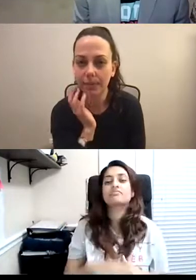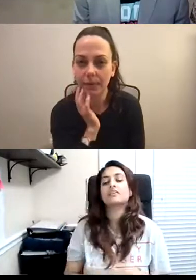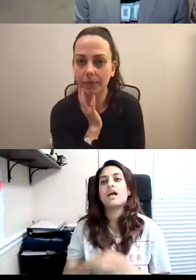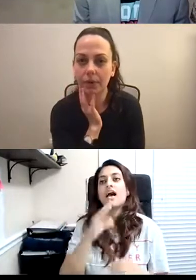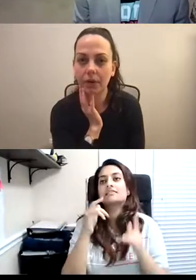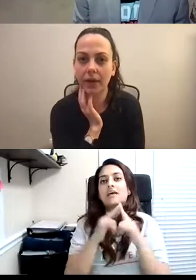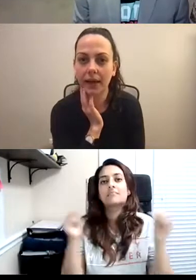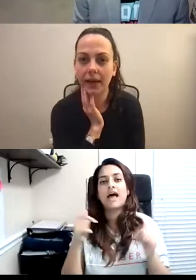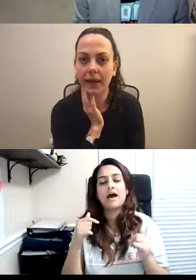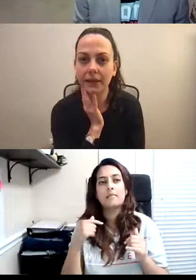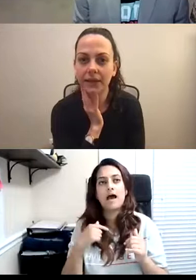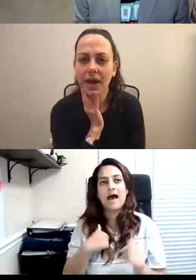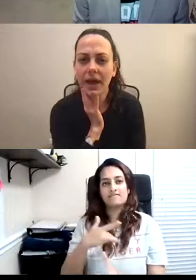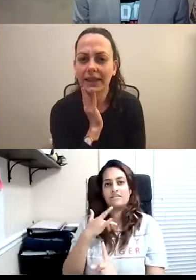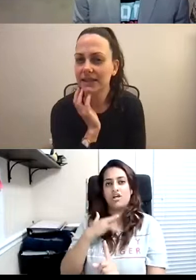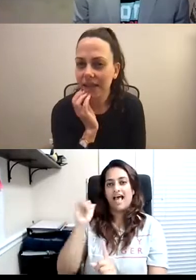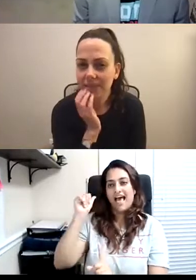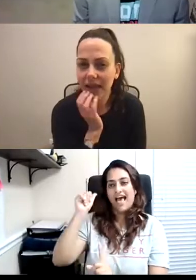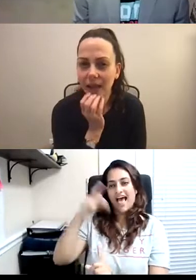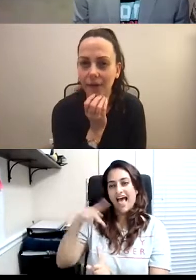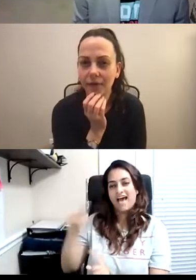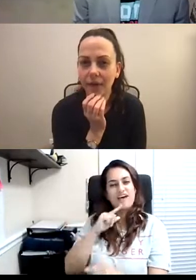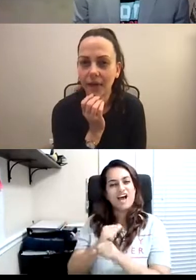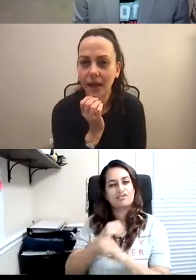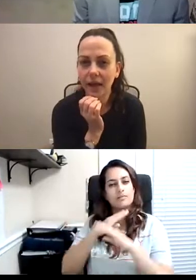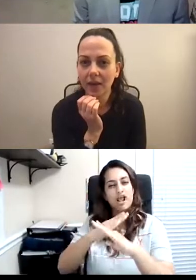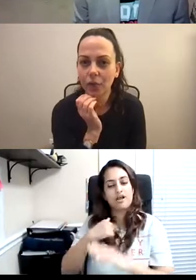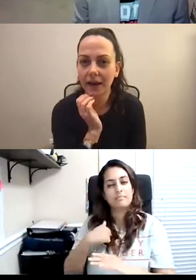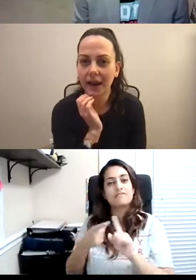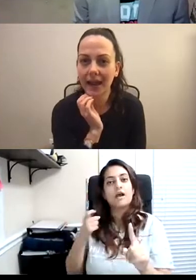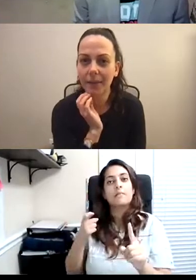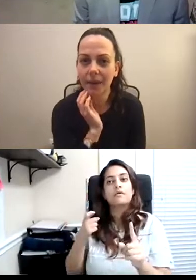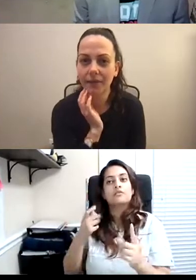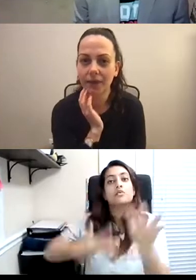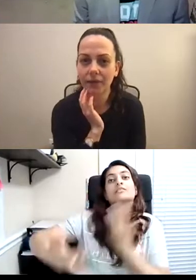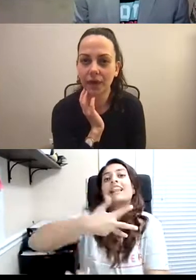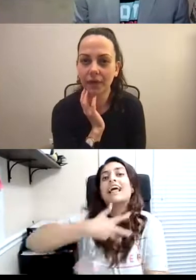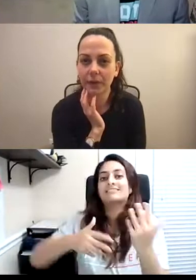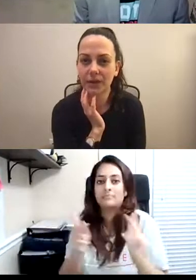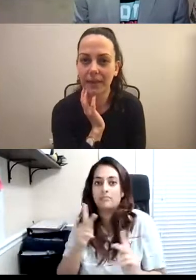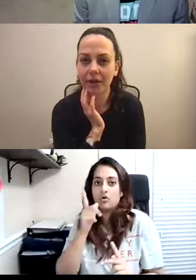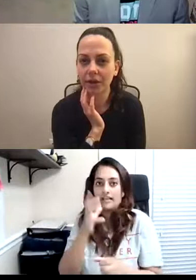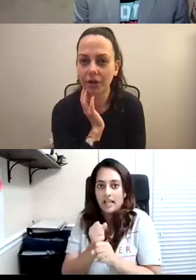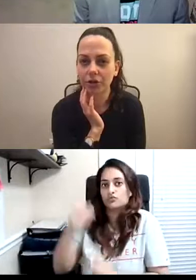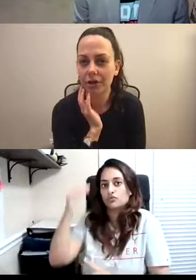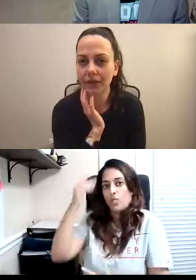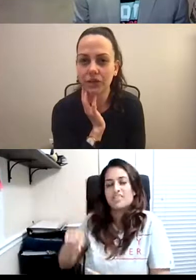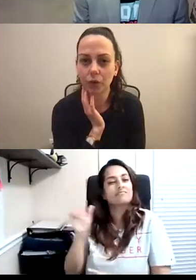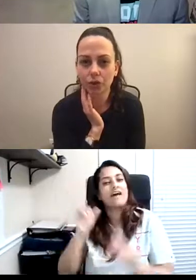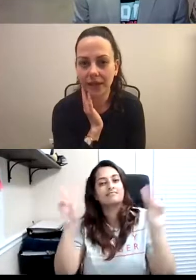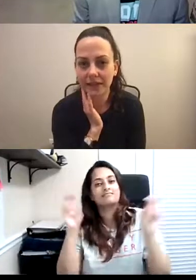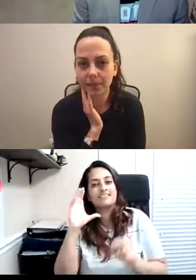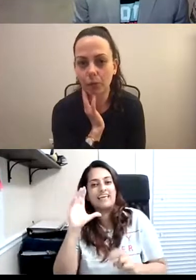see people. And at the same time, I felt like through an app, I felt very like it was a barrier. You're not